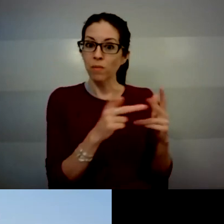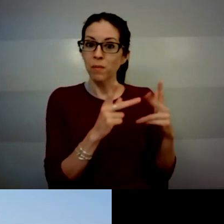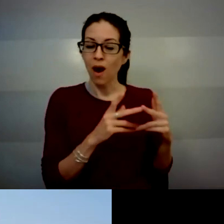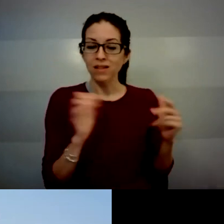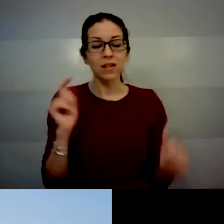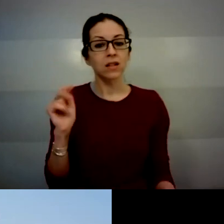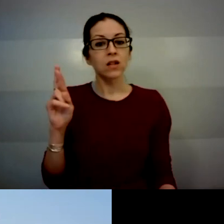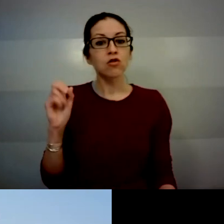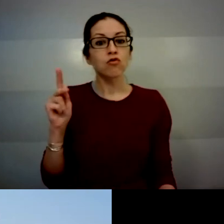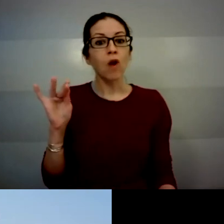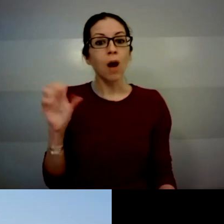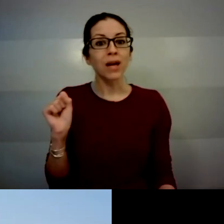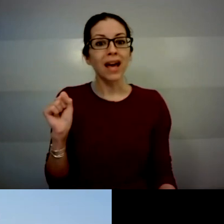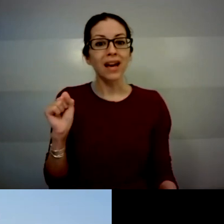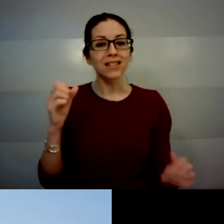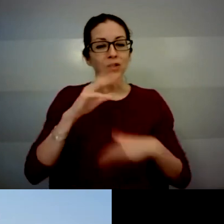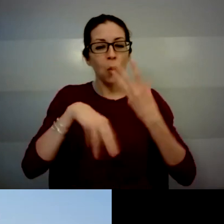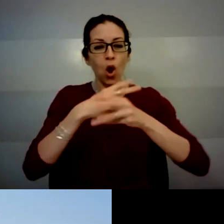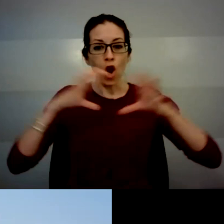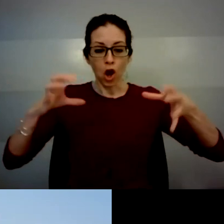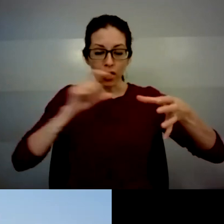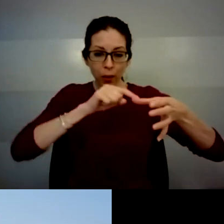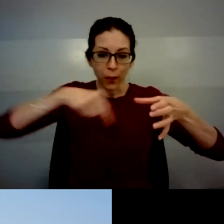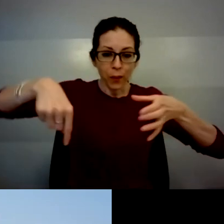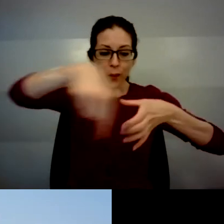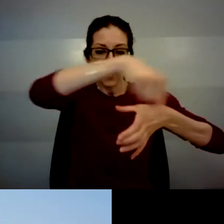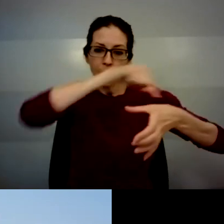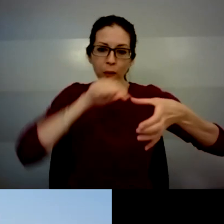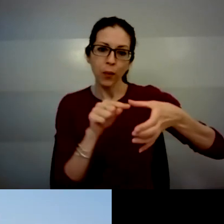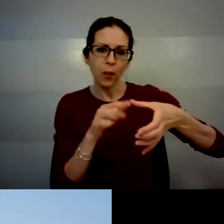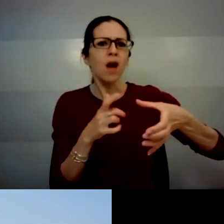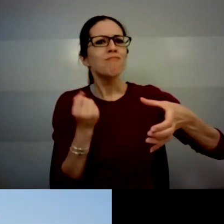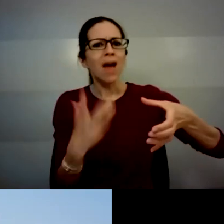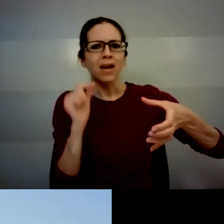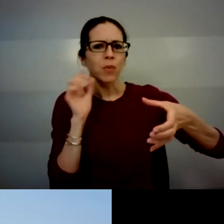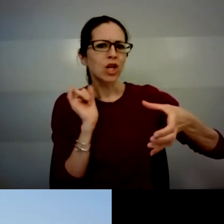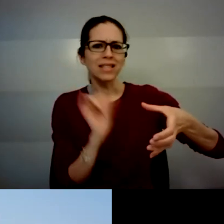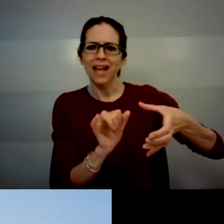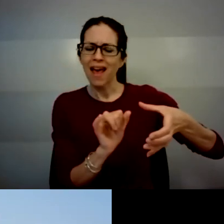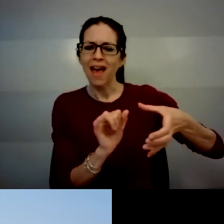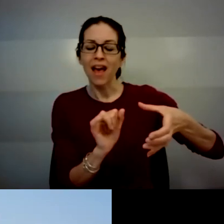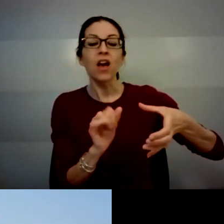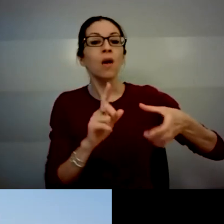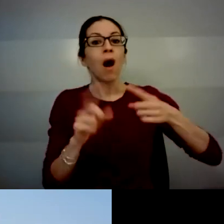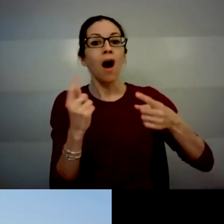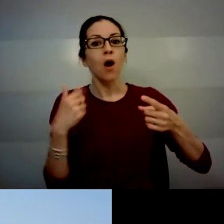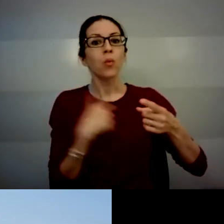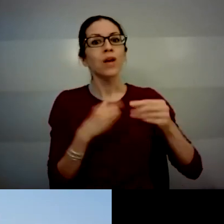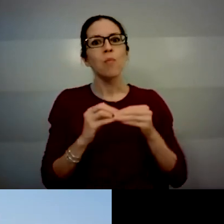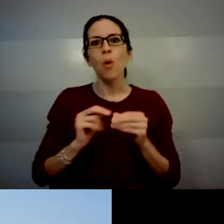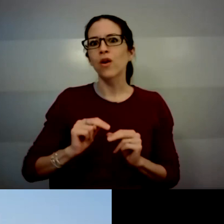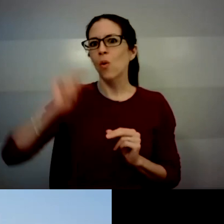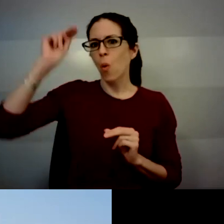there are lots of birds that just stay there all year long. But up here in the northern latitudes, we have these strong